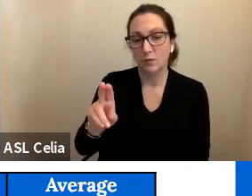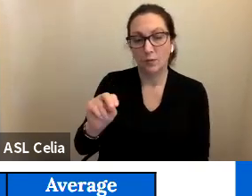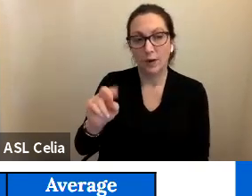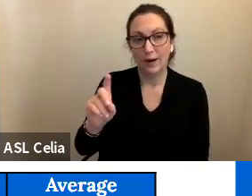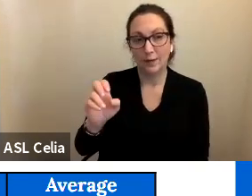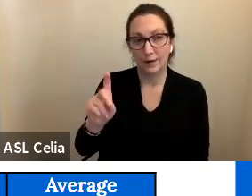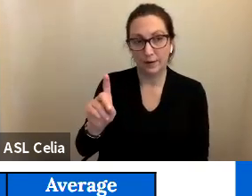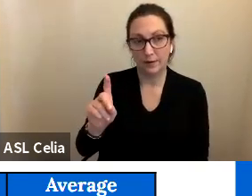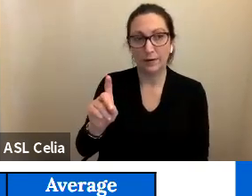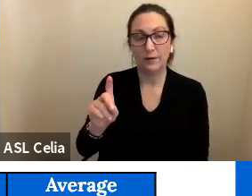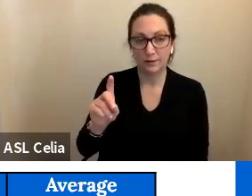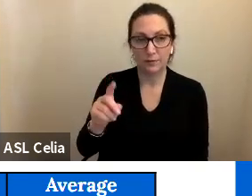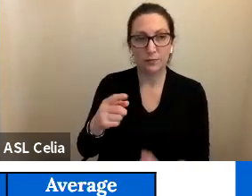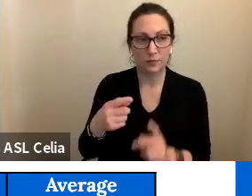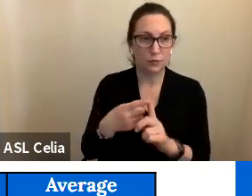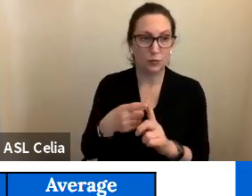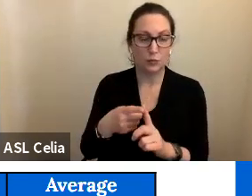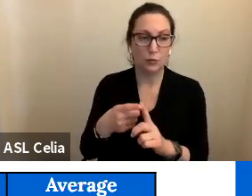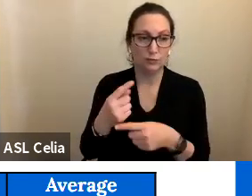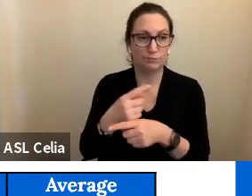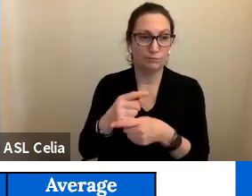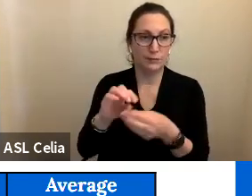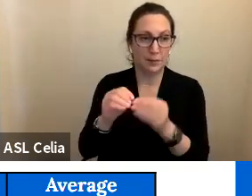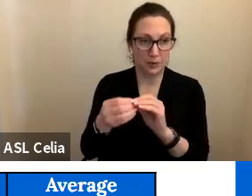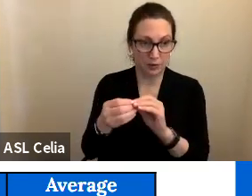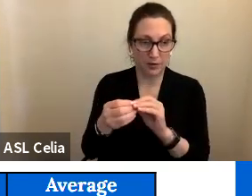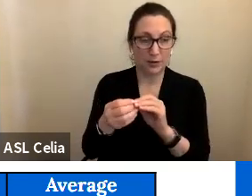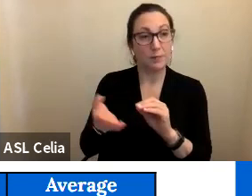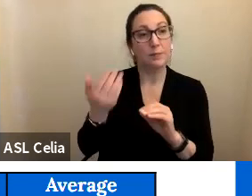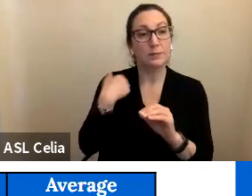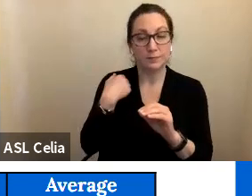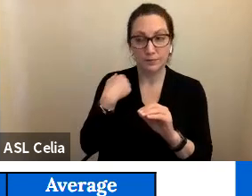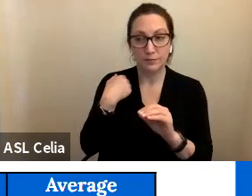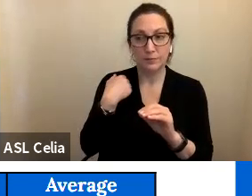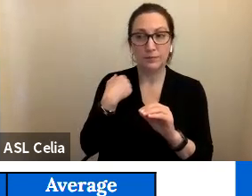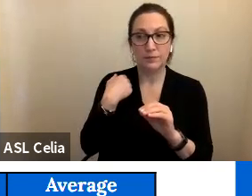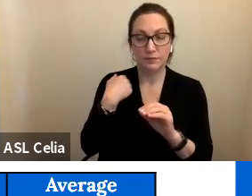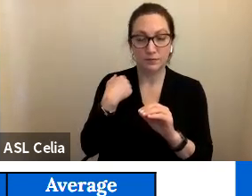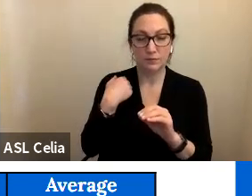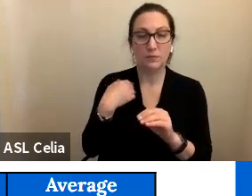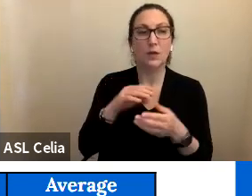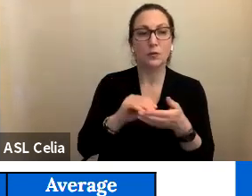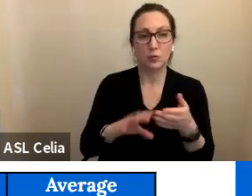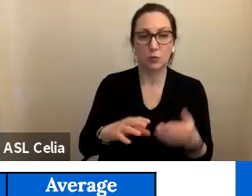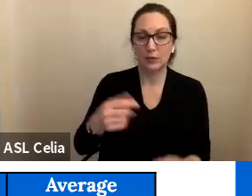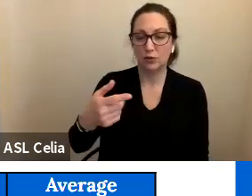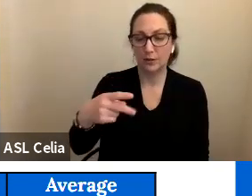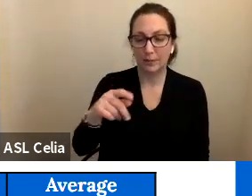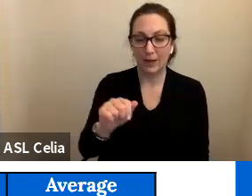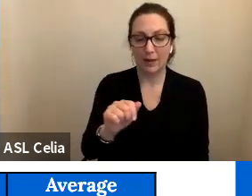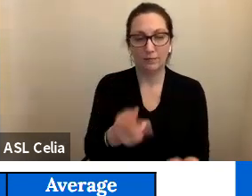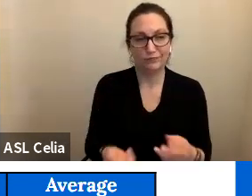to an integer. So whereas in previous years, student GPAs were